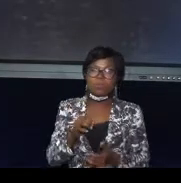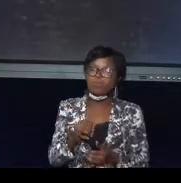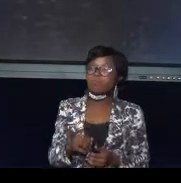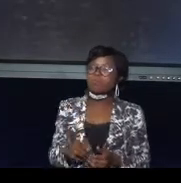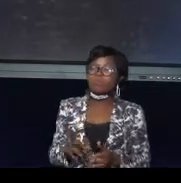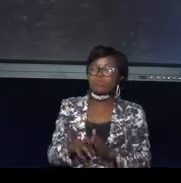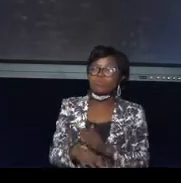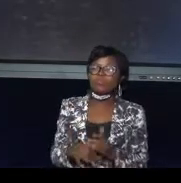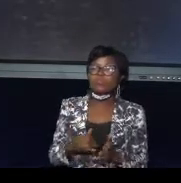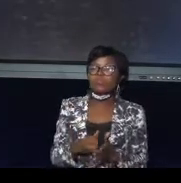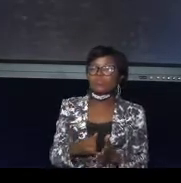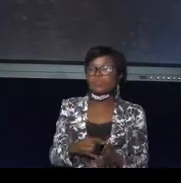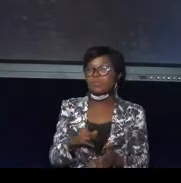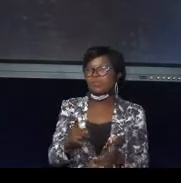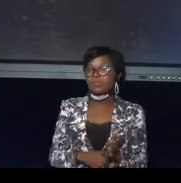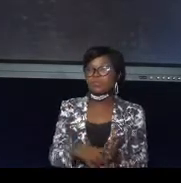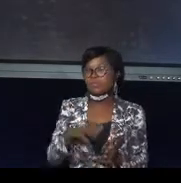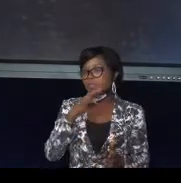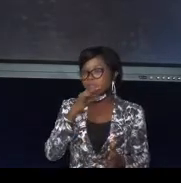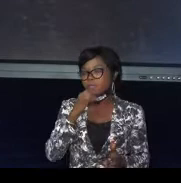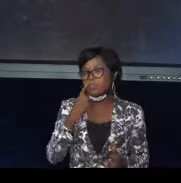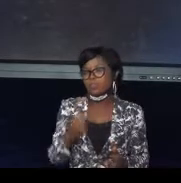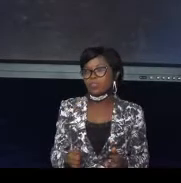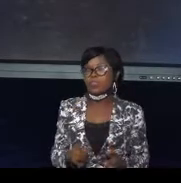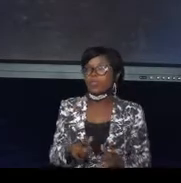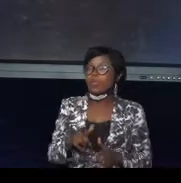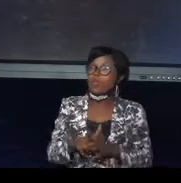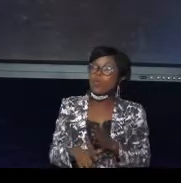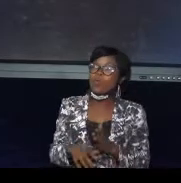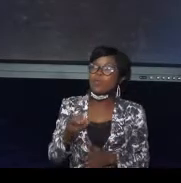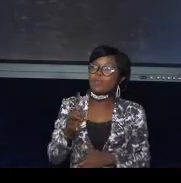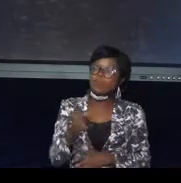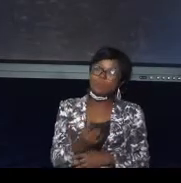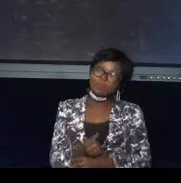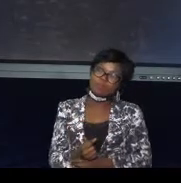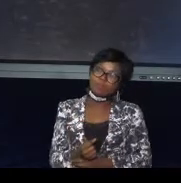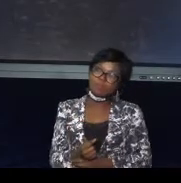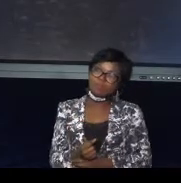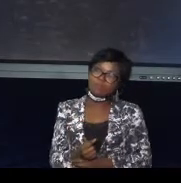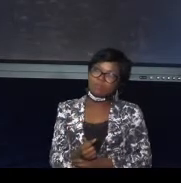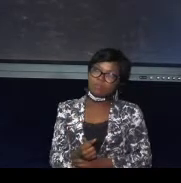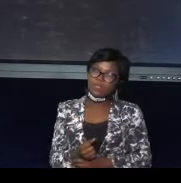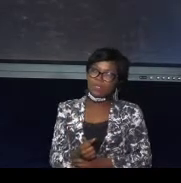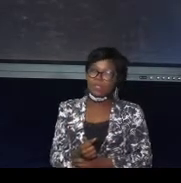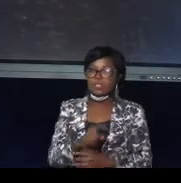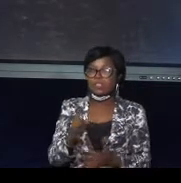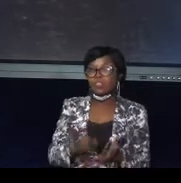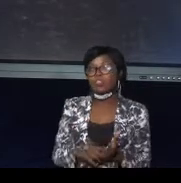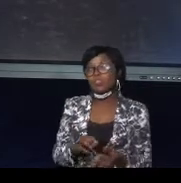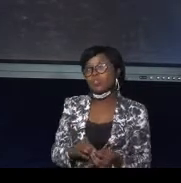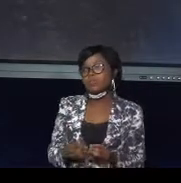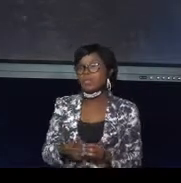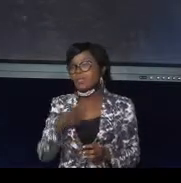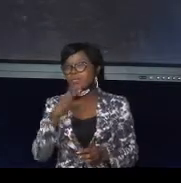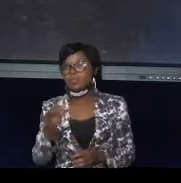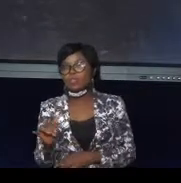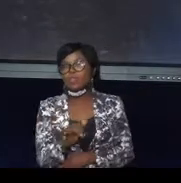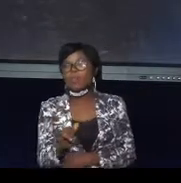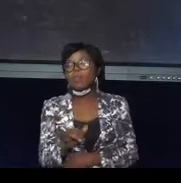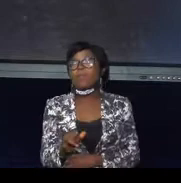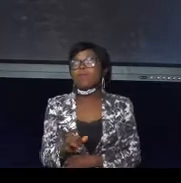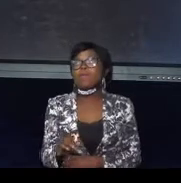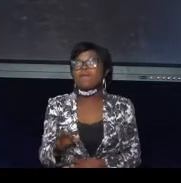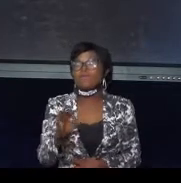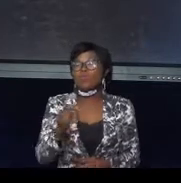it further. So we say that these are the lowest terms. We'll come back to that. But these are the numbers that we need. These numbers, the common factors that we